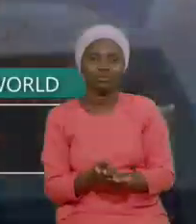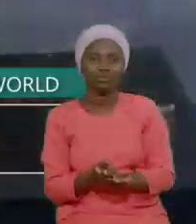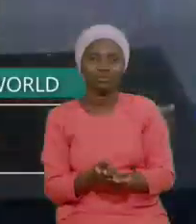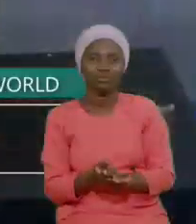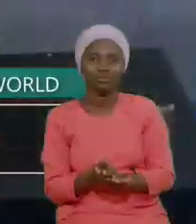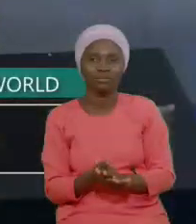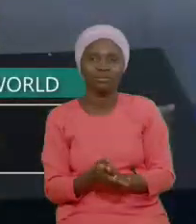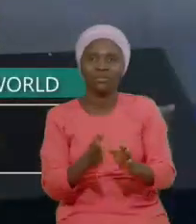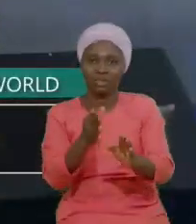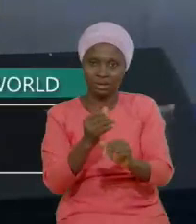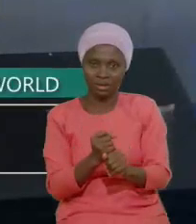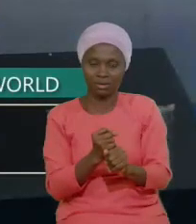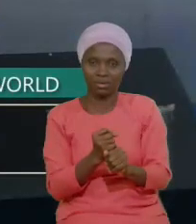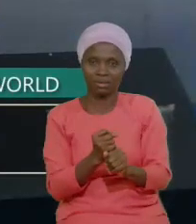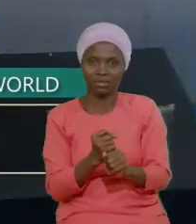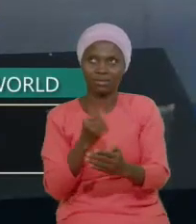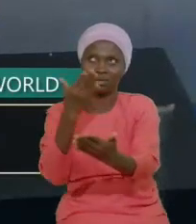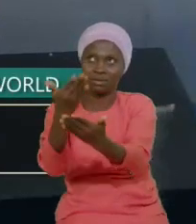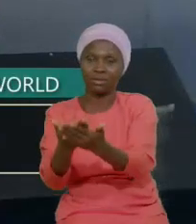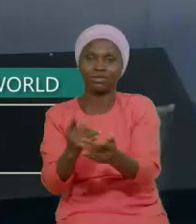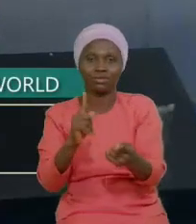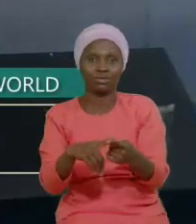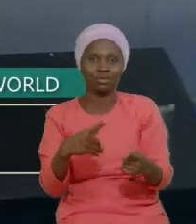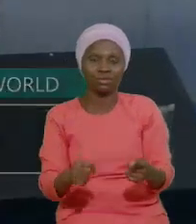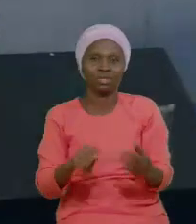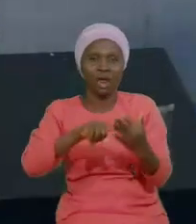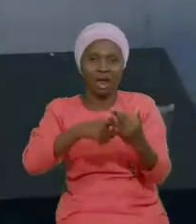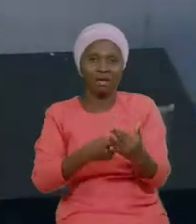Get to the Alpha and the Omega.